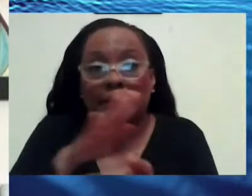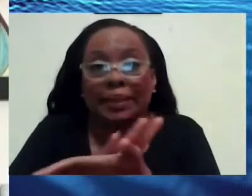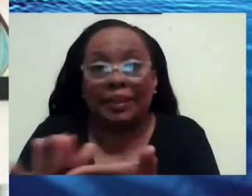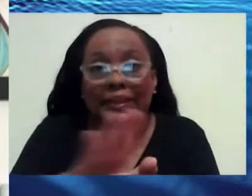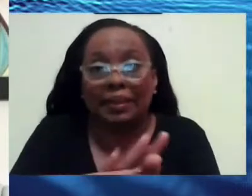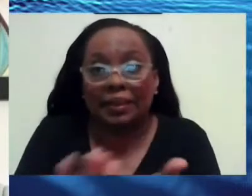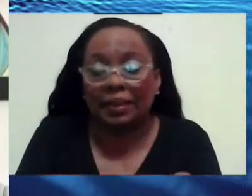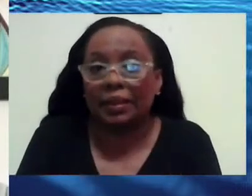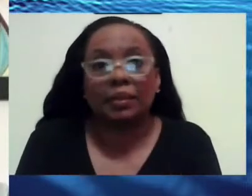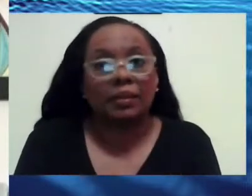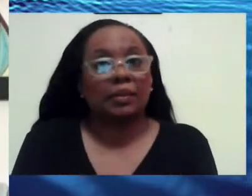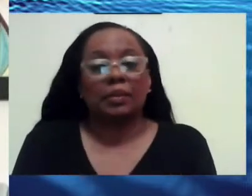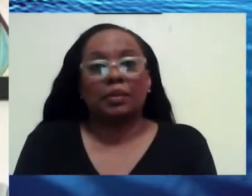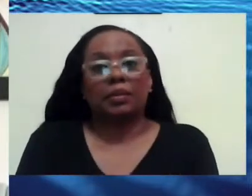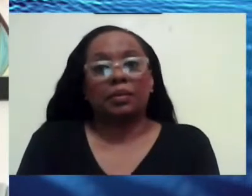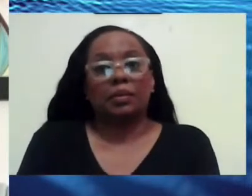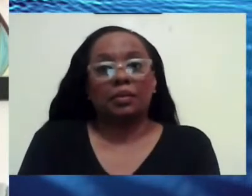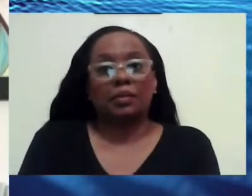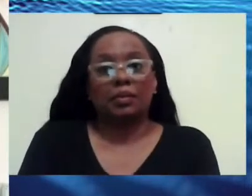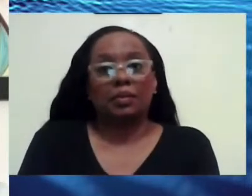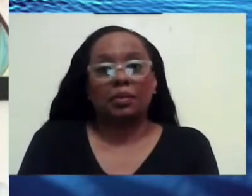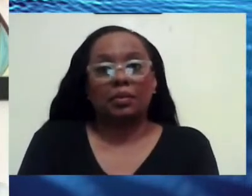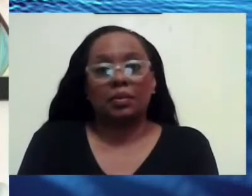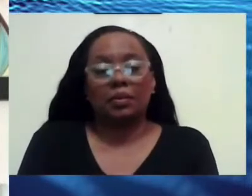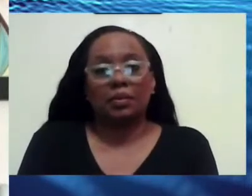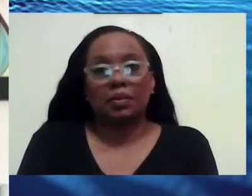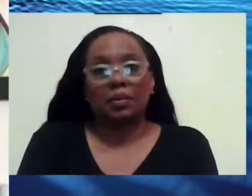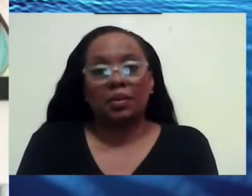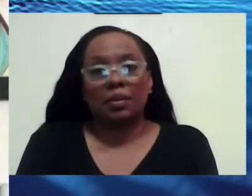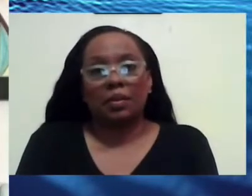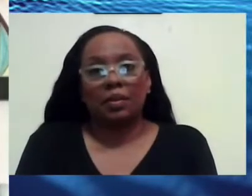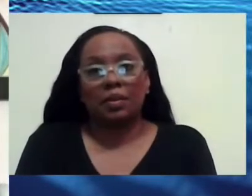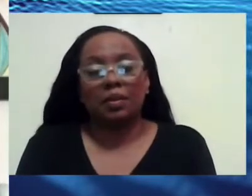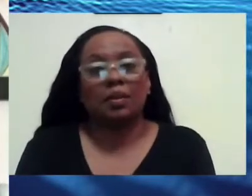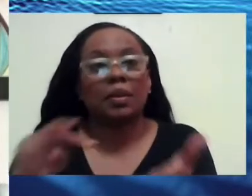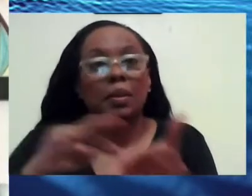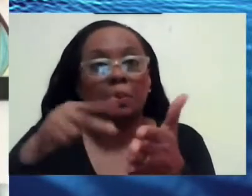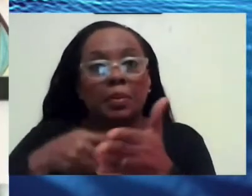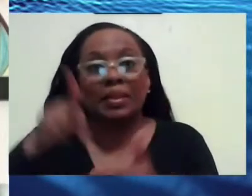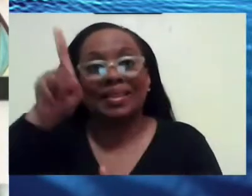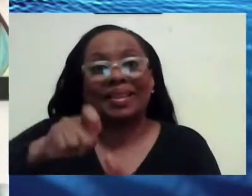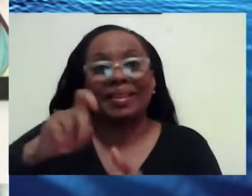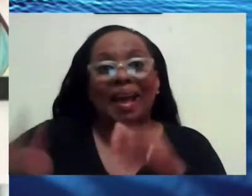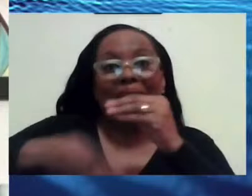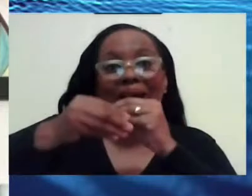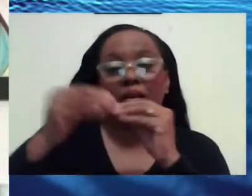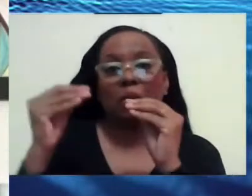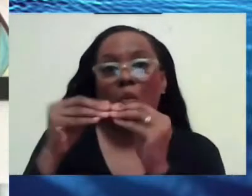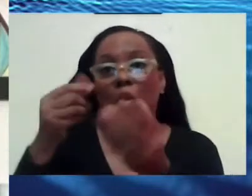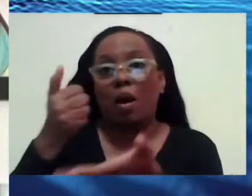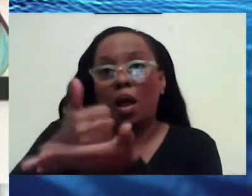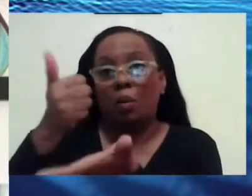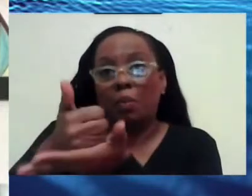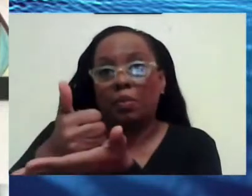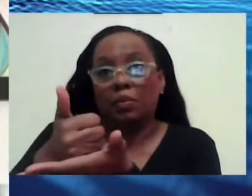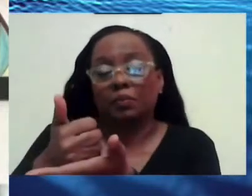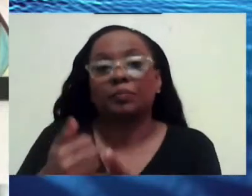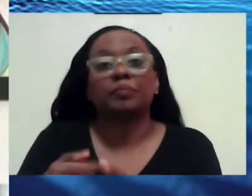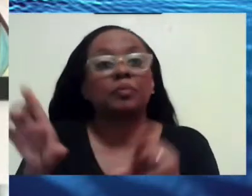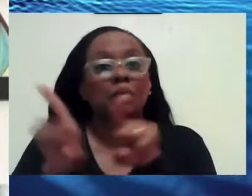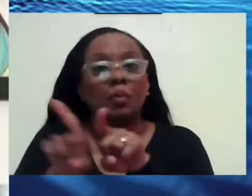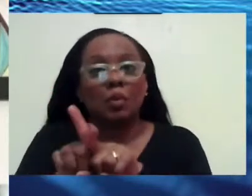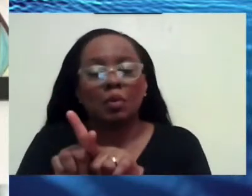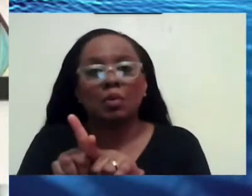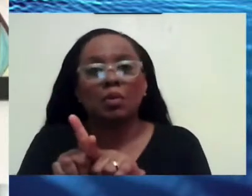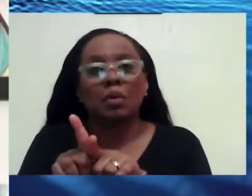dedicated general worker, and therefore they will be given specific attention as well. We've also put together a series of protocols for the